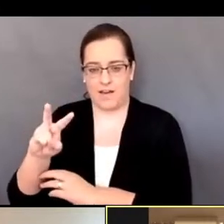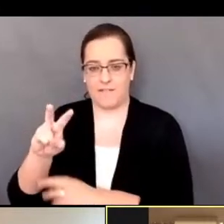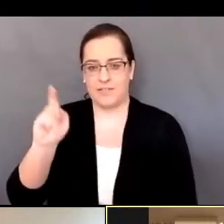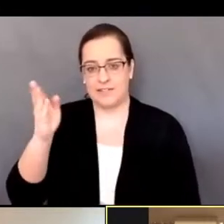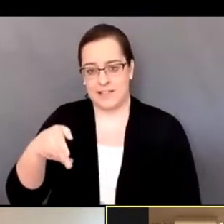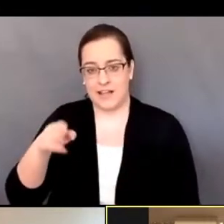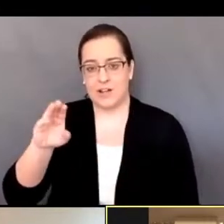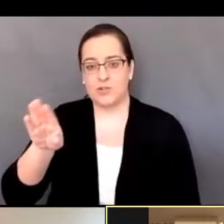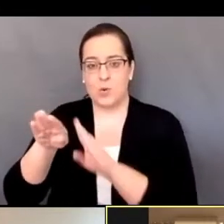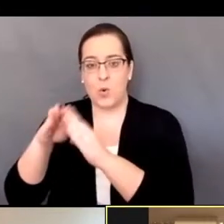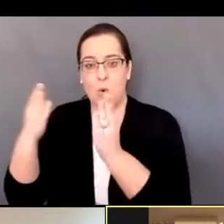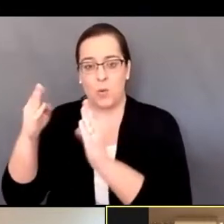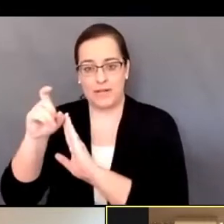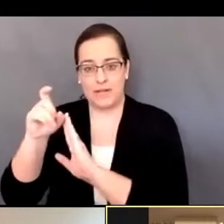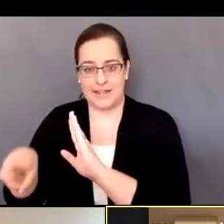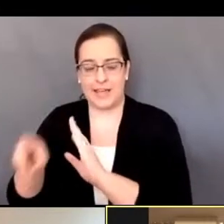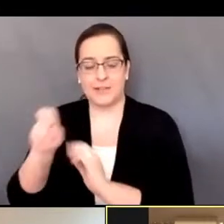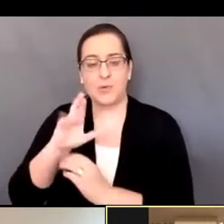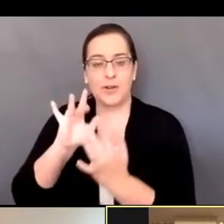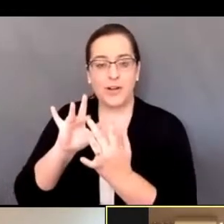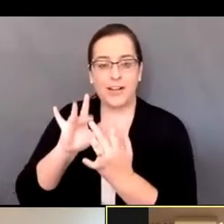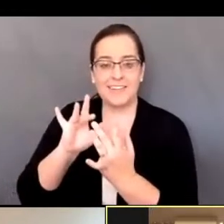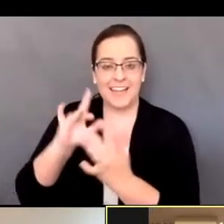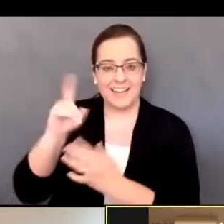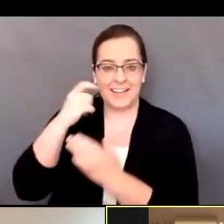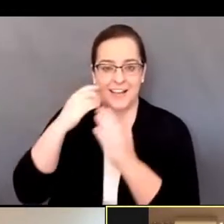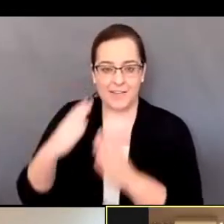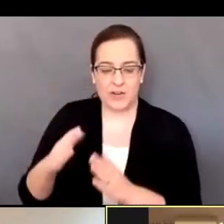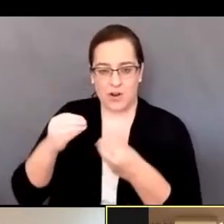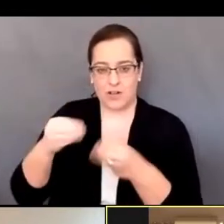gov.texas.gov/OpenTexas, or you can contact the governor's office main switchboard at